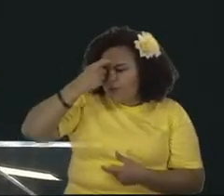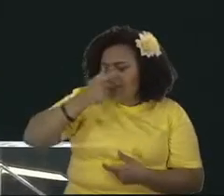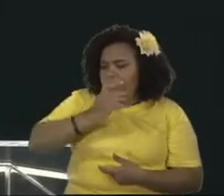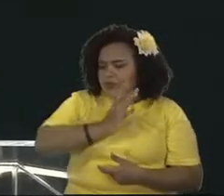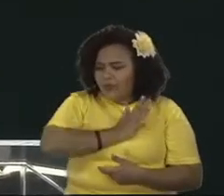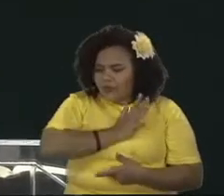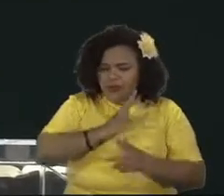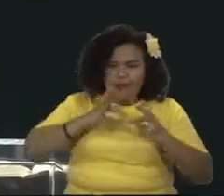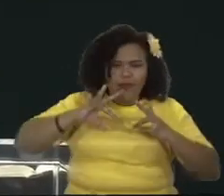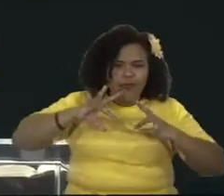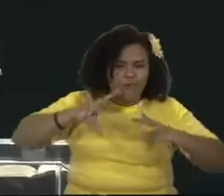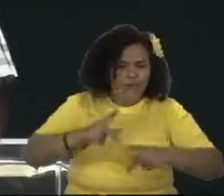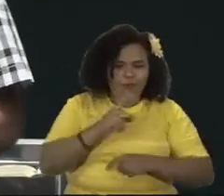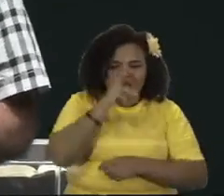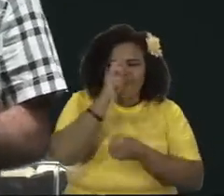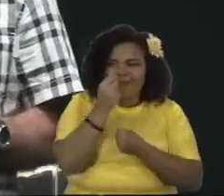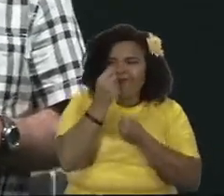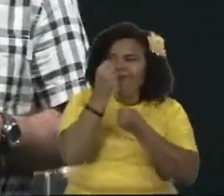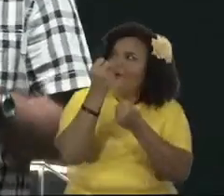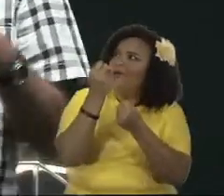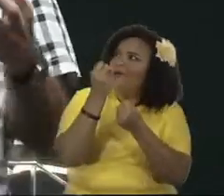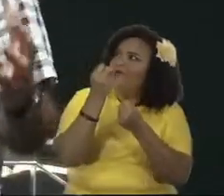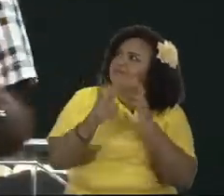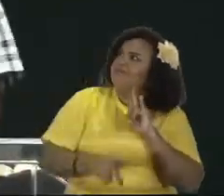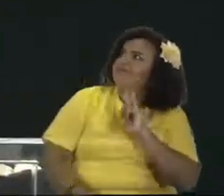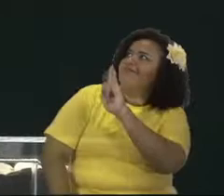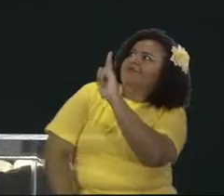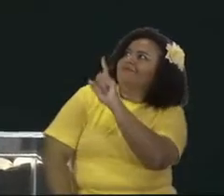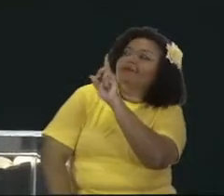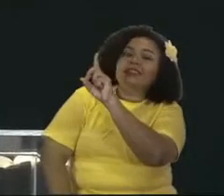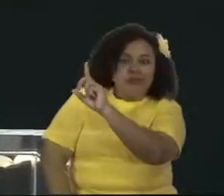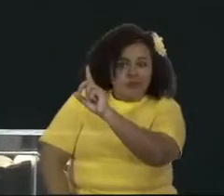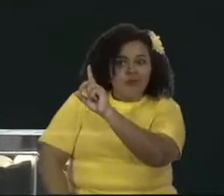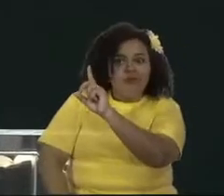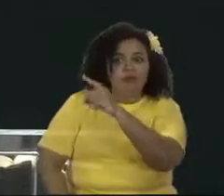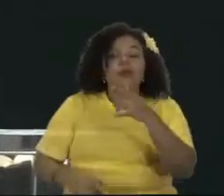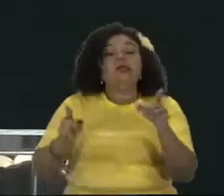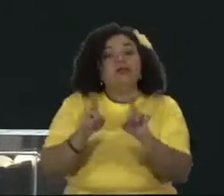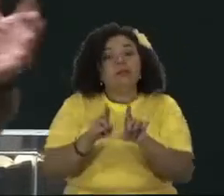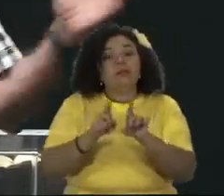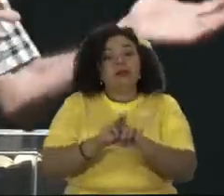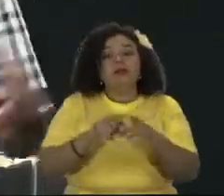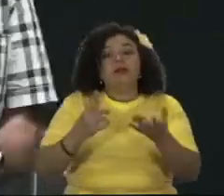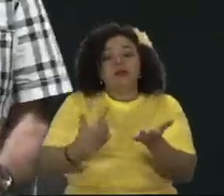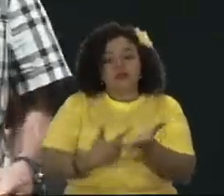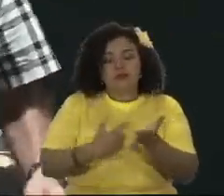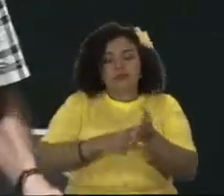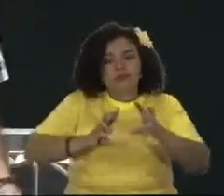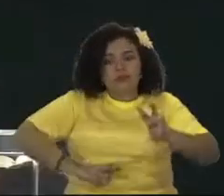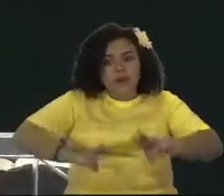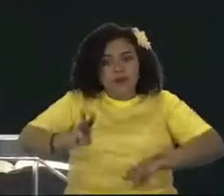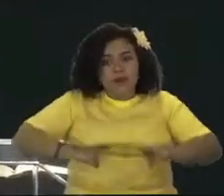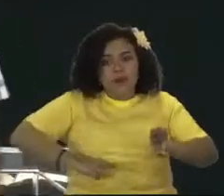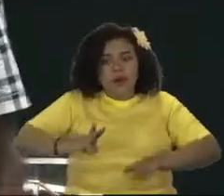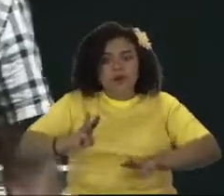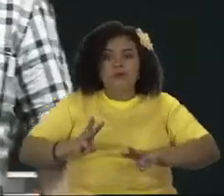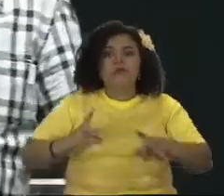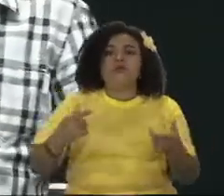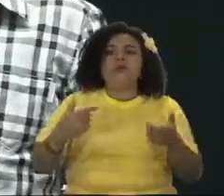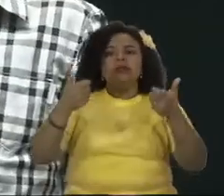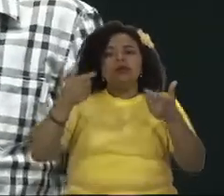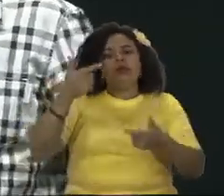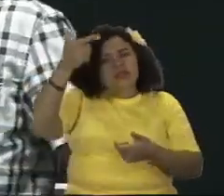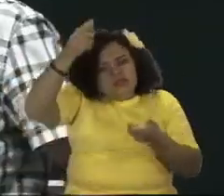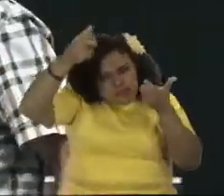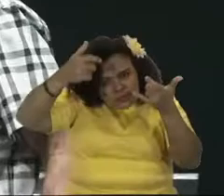your knowledge. And somewhere else it says, with all your strength. So God repeats.